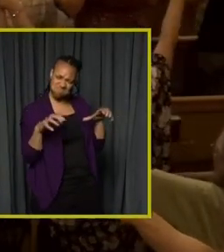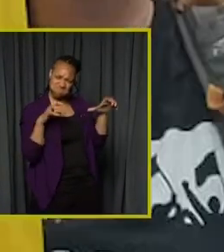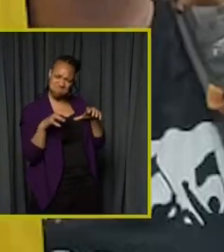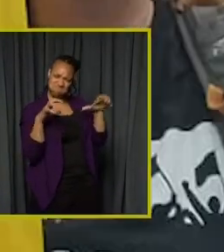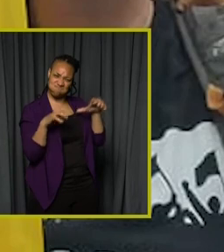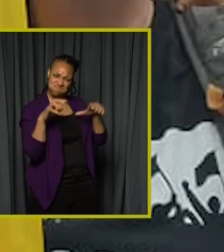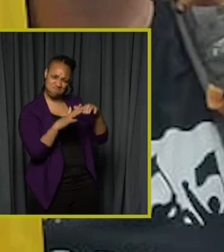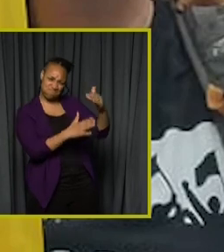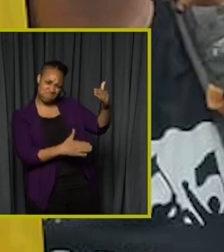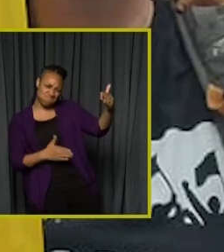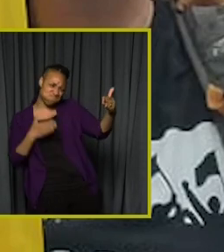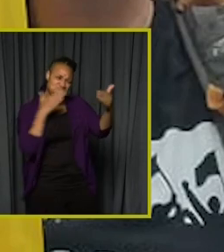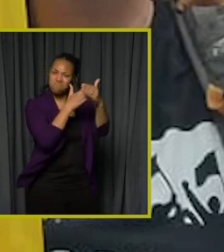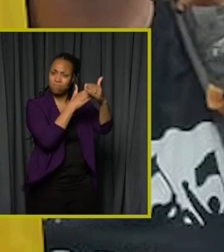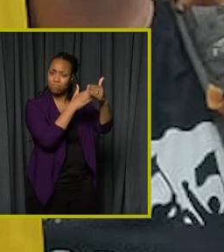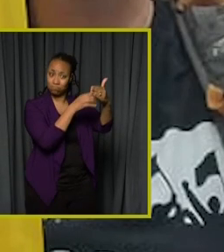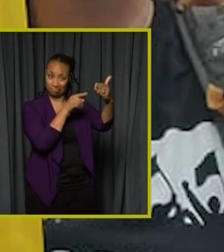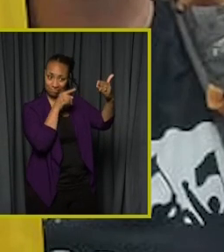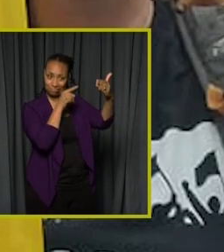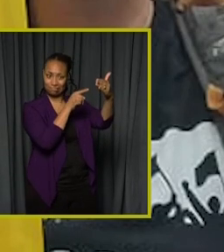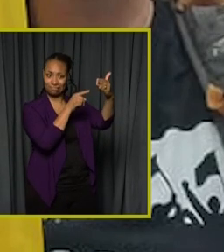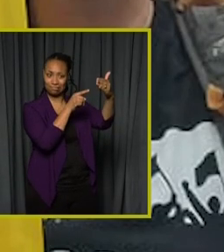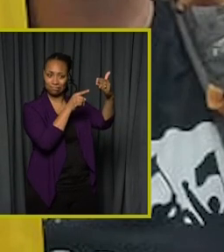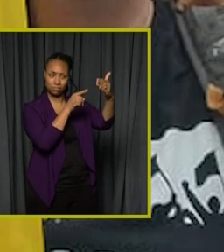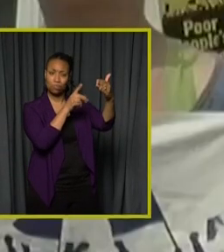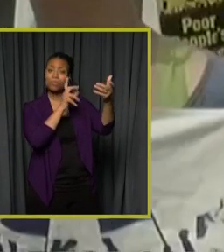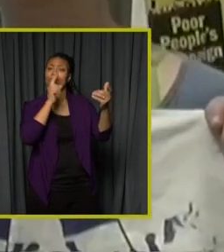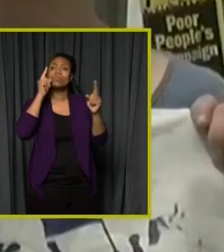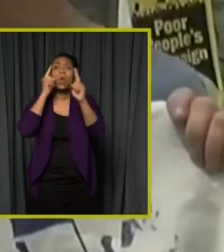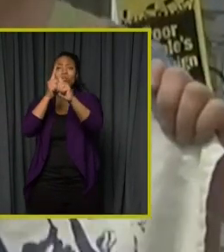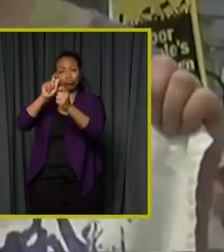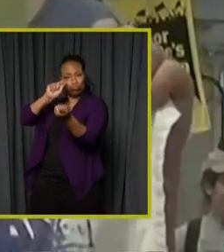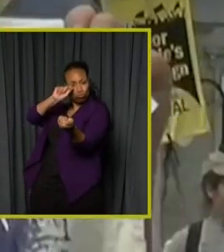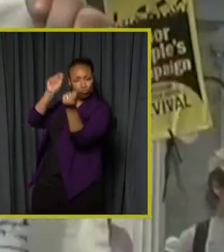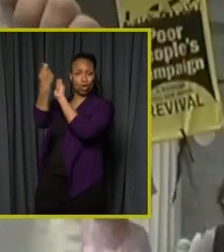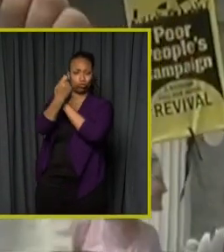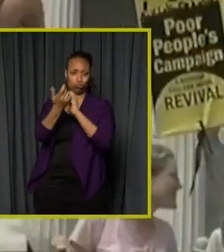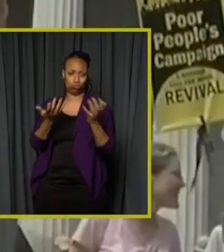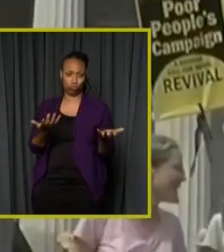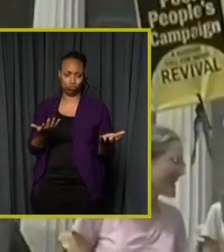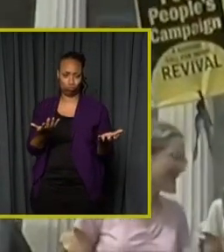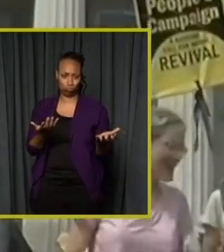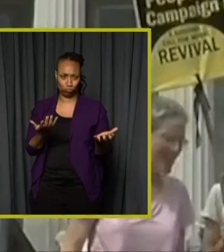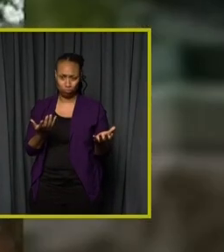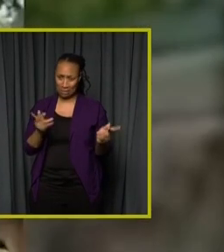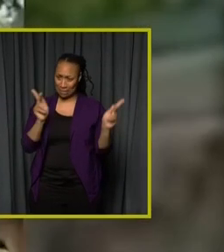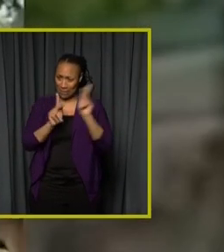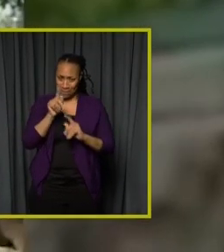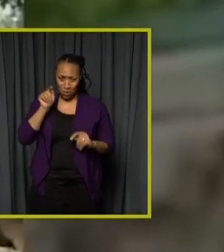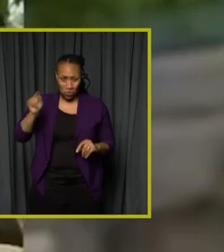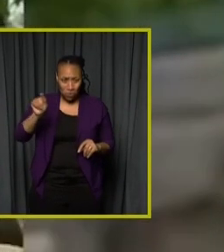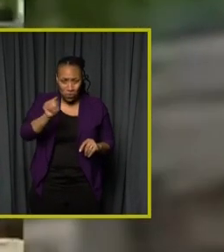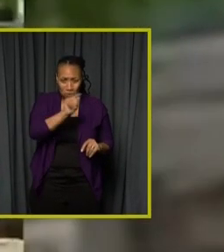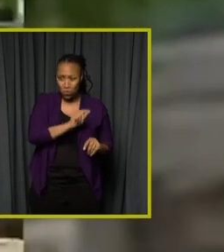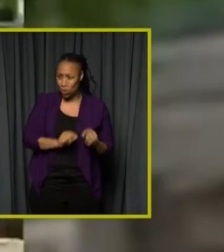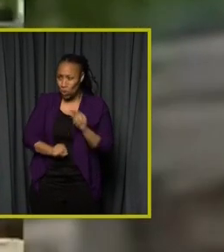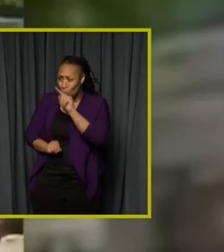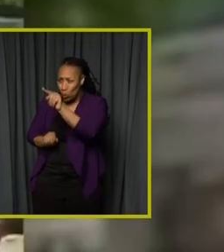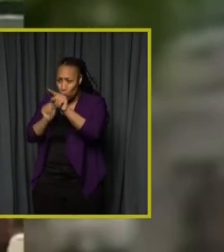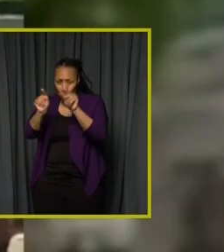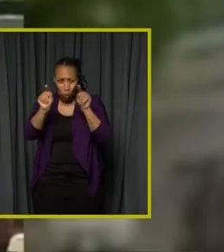will break through the con and bring people together to save the heart and the soul of